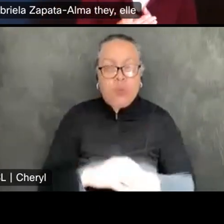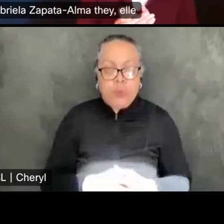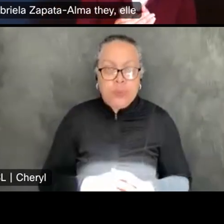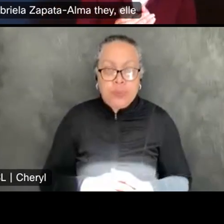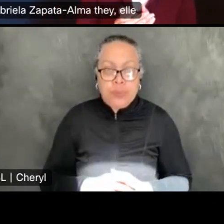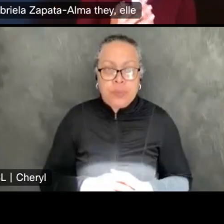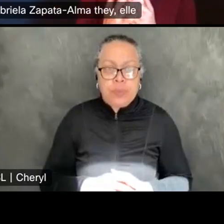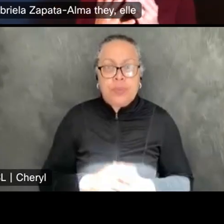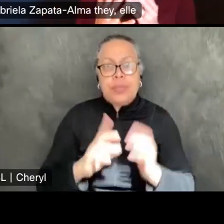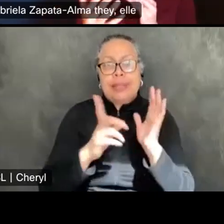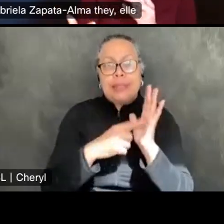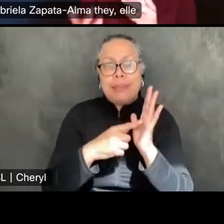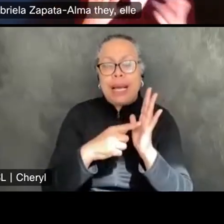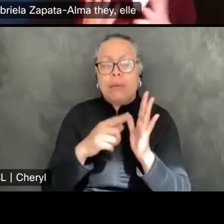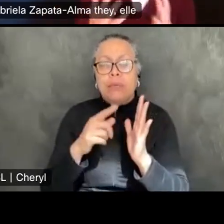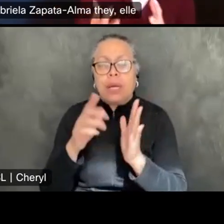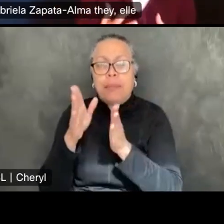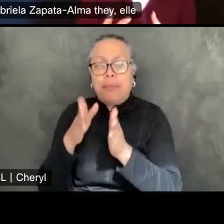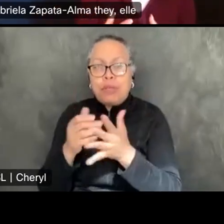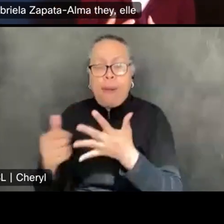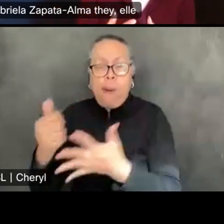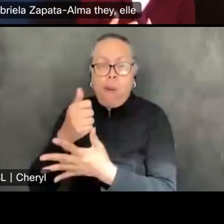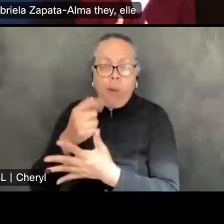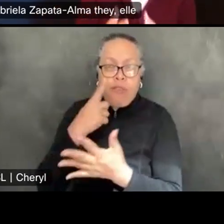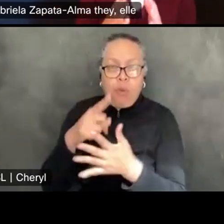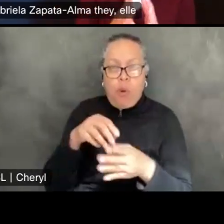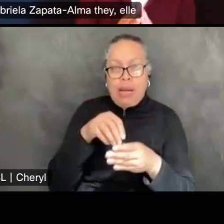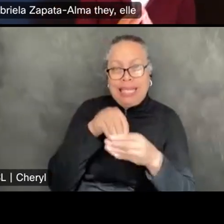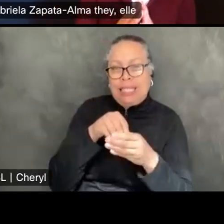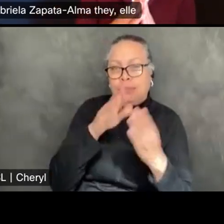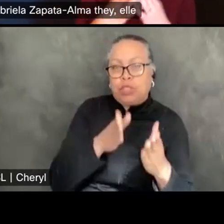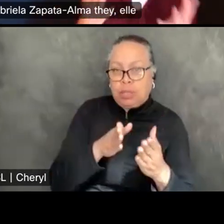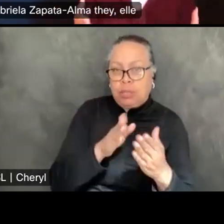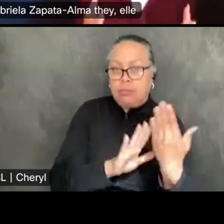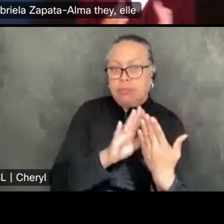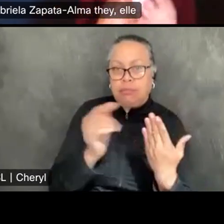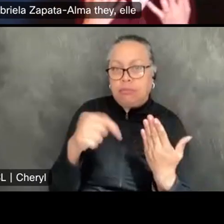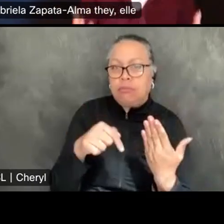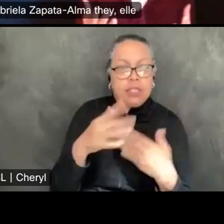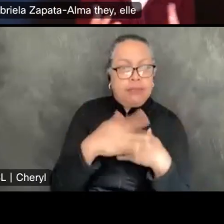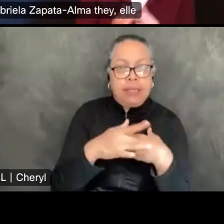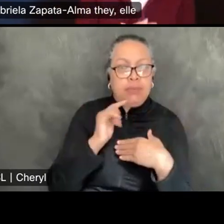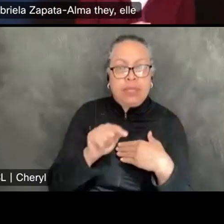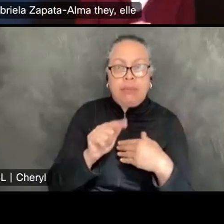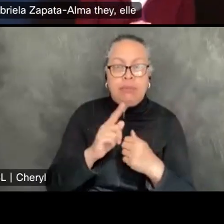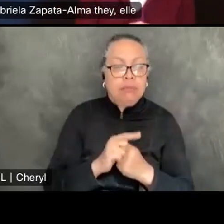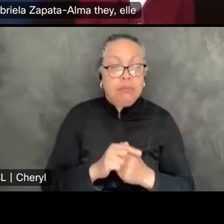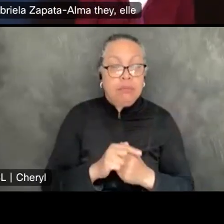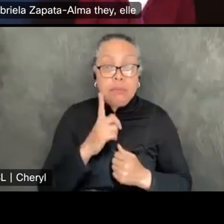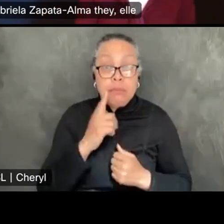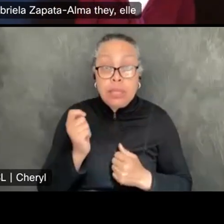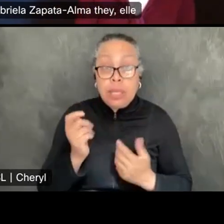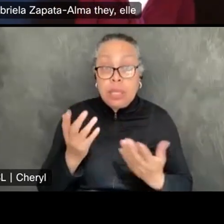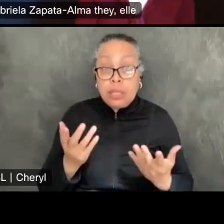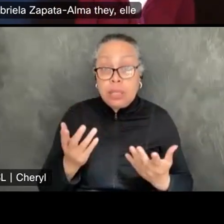someone for in person because if that's accessible for them, because there's really no time that somebody isn't